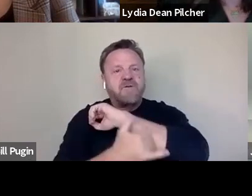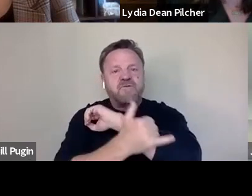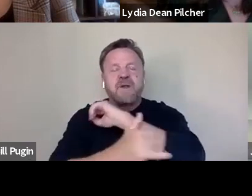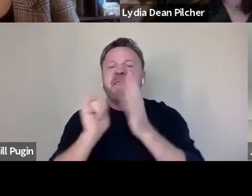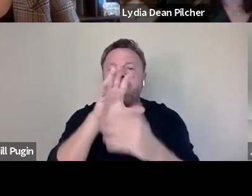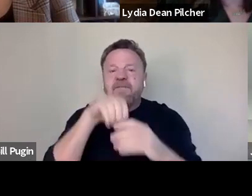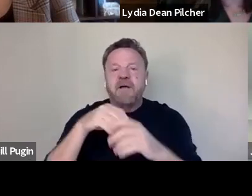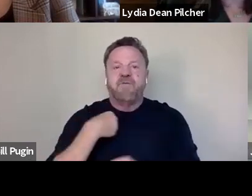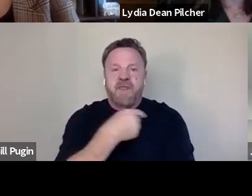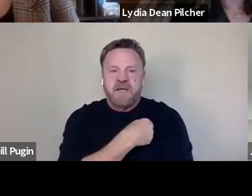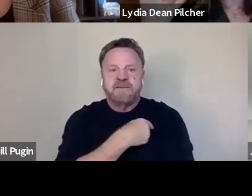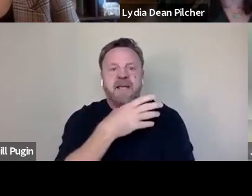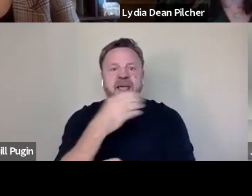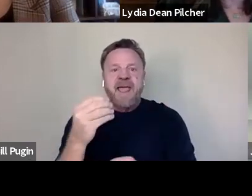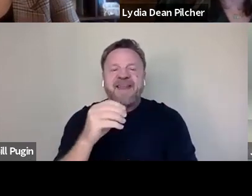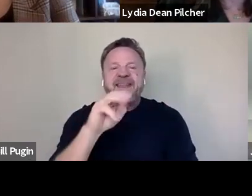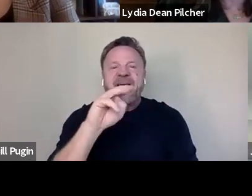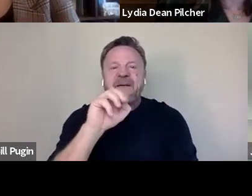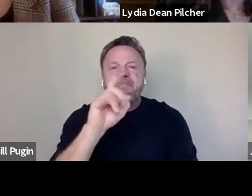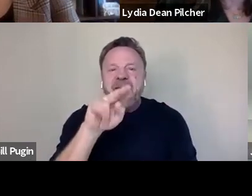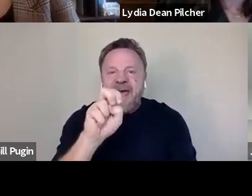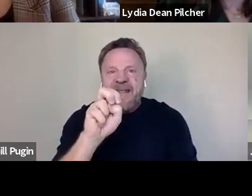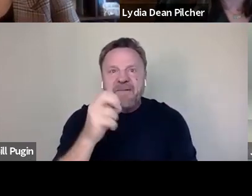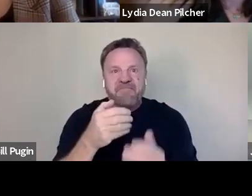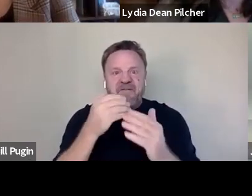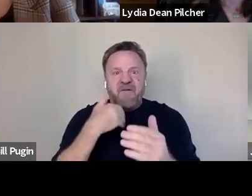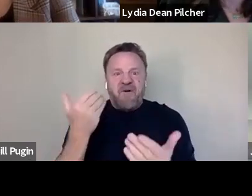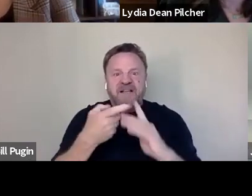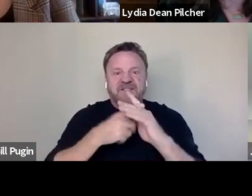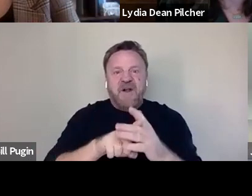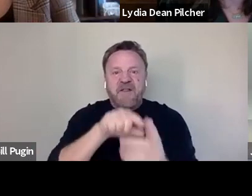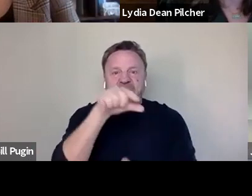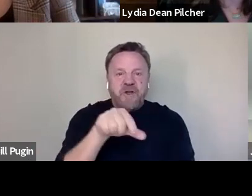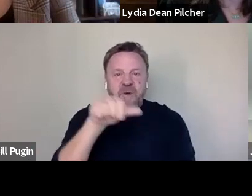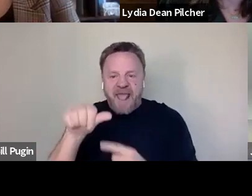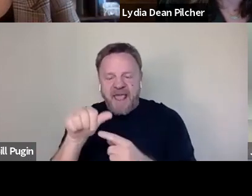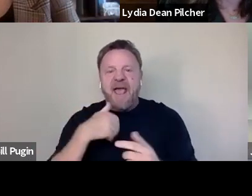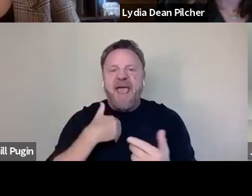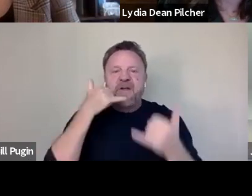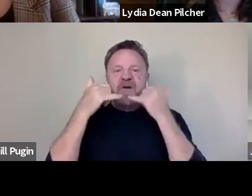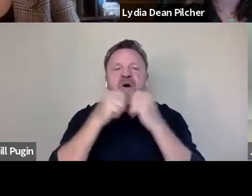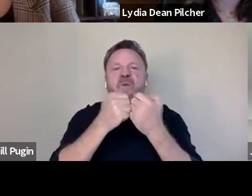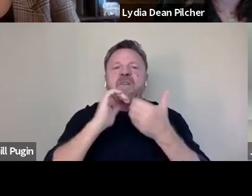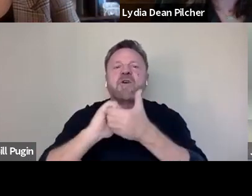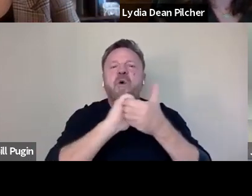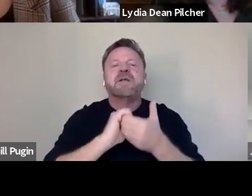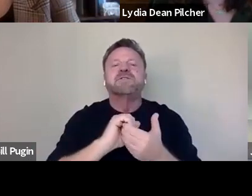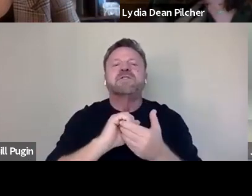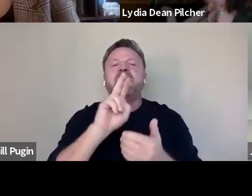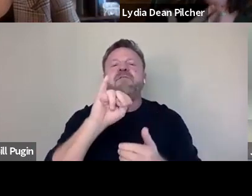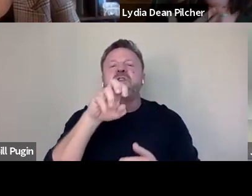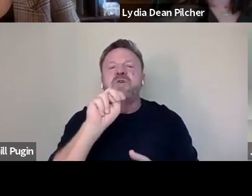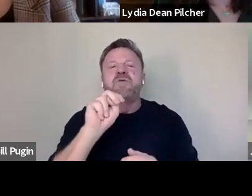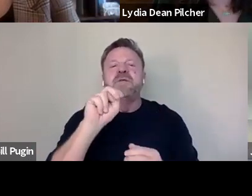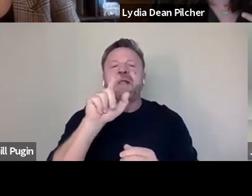involved with us. In fact, Madeline, just before I got on the Q&A, I was having a call with the Coalition of Labor Union Women who are going to